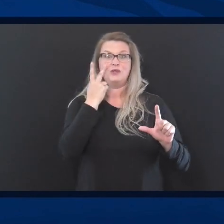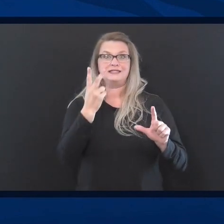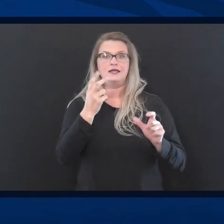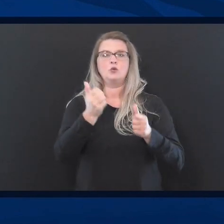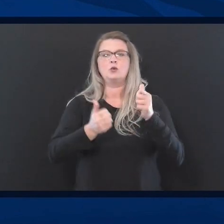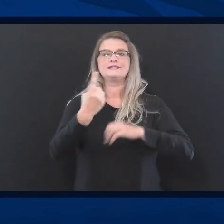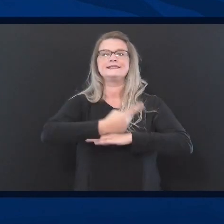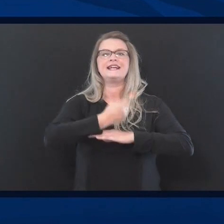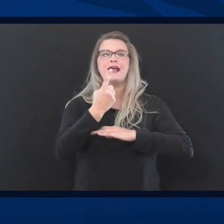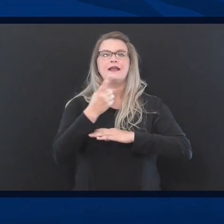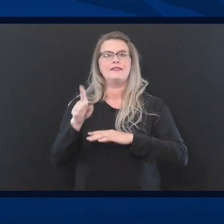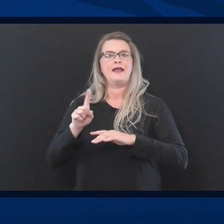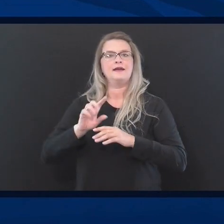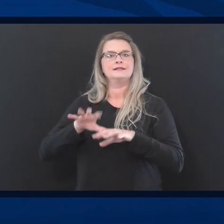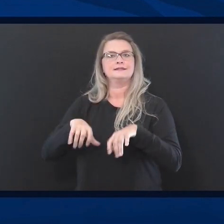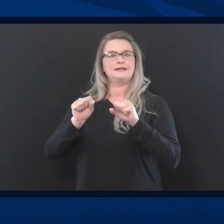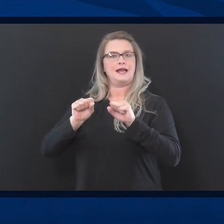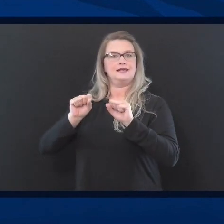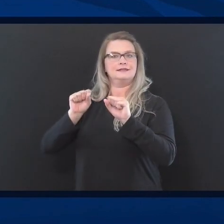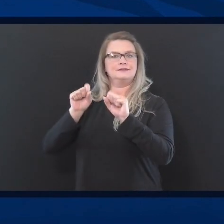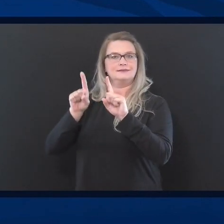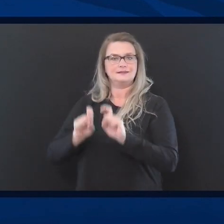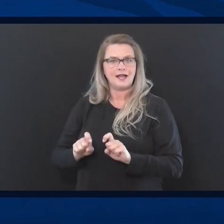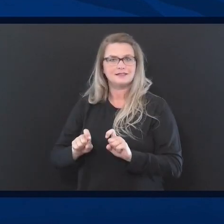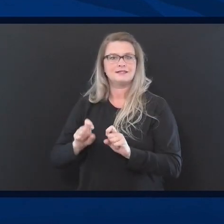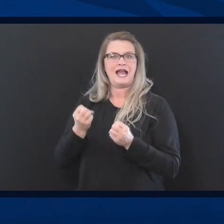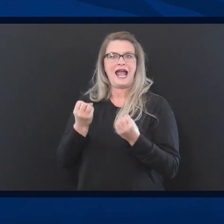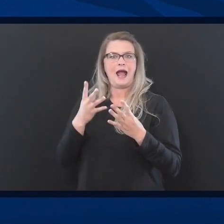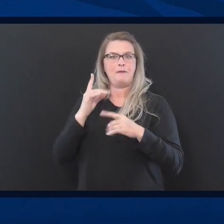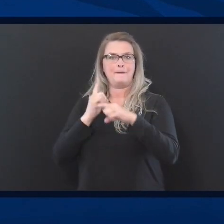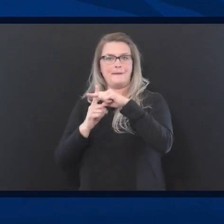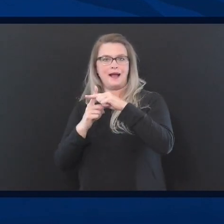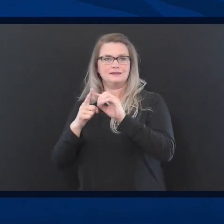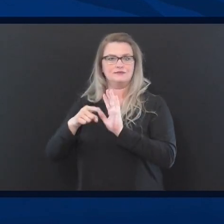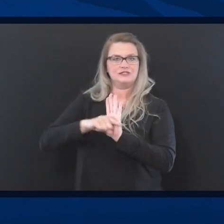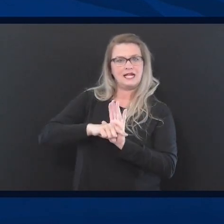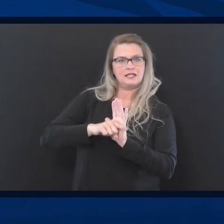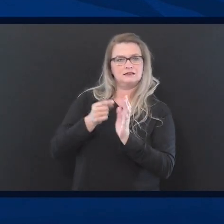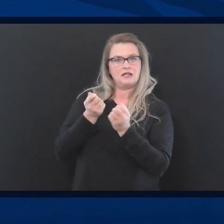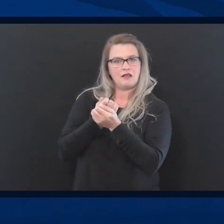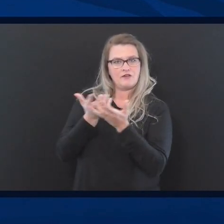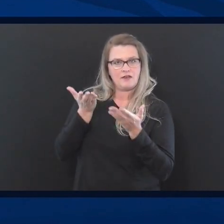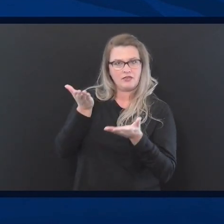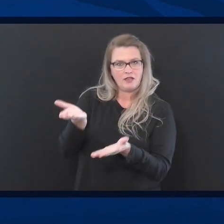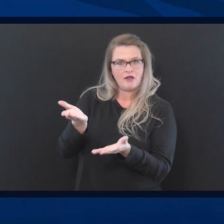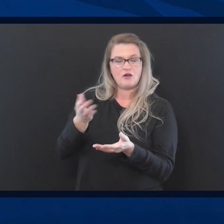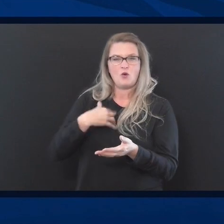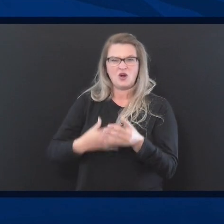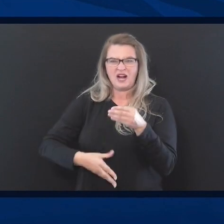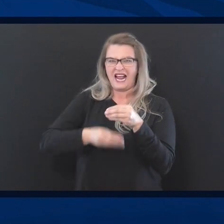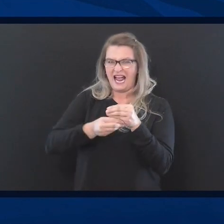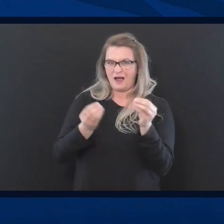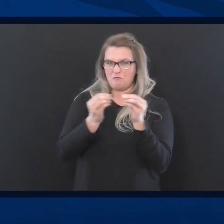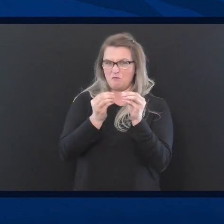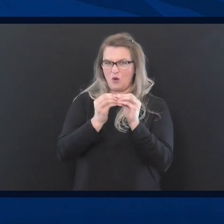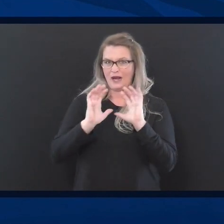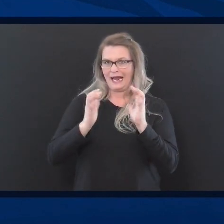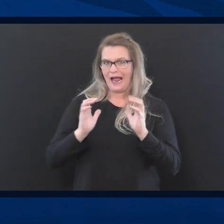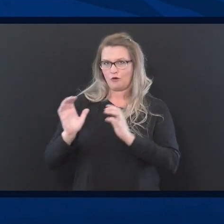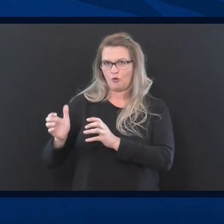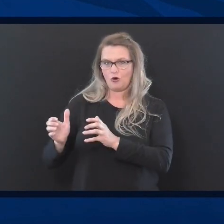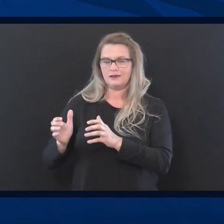taken, how the positives and negatives have been. And we're going to add a category, and we're trying to get this all straightened out,